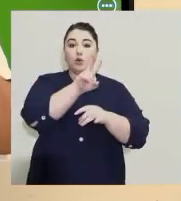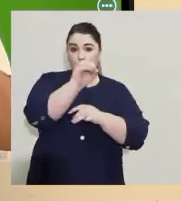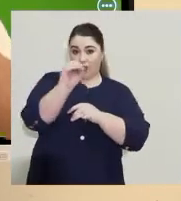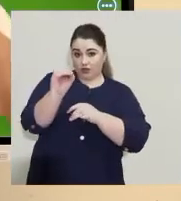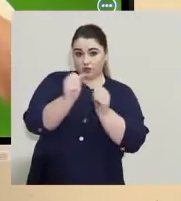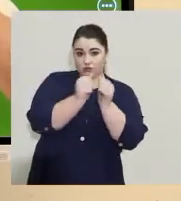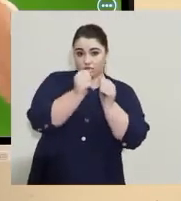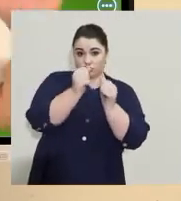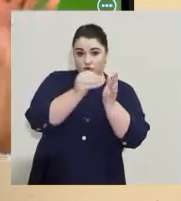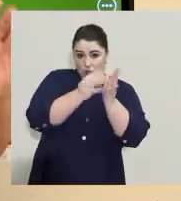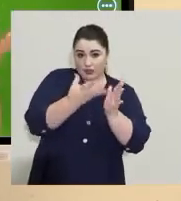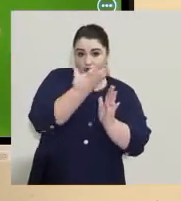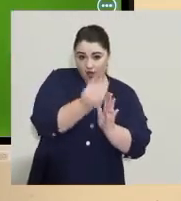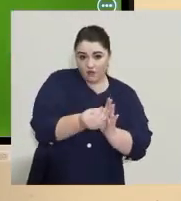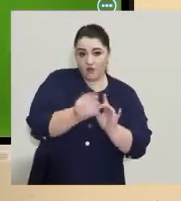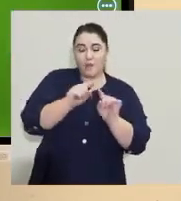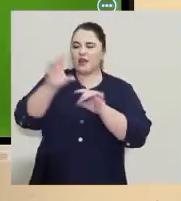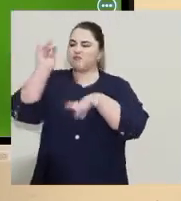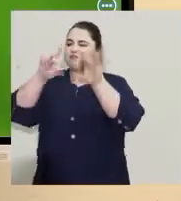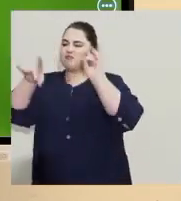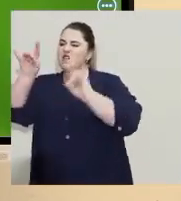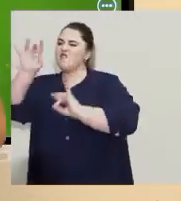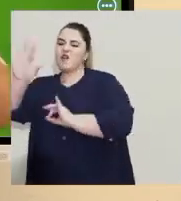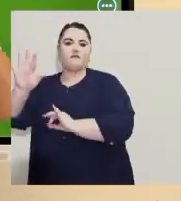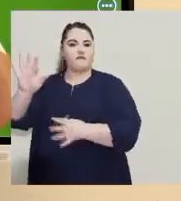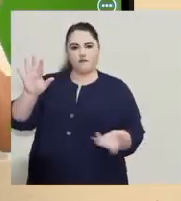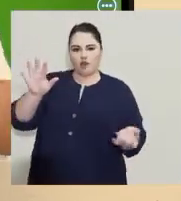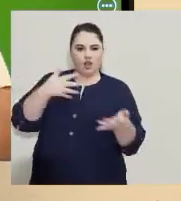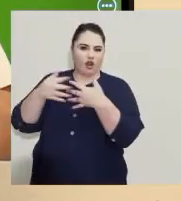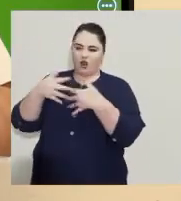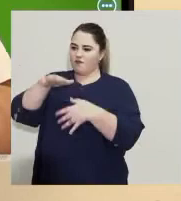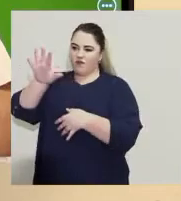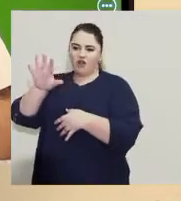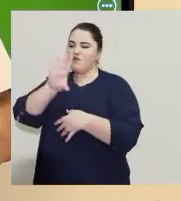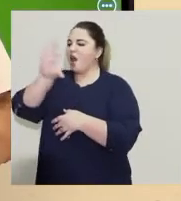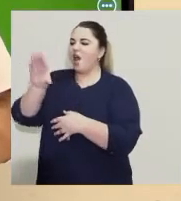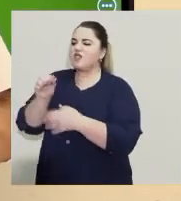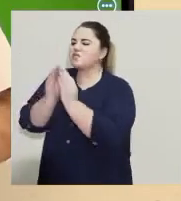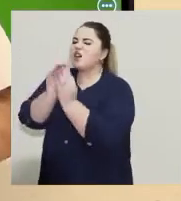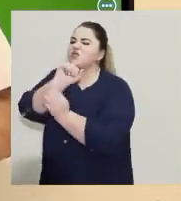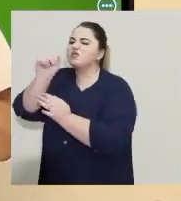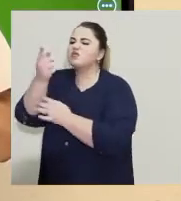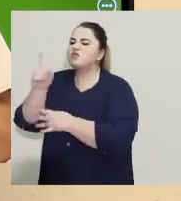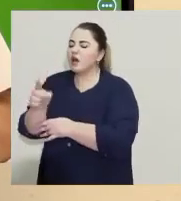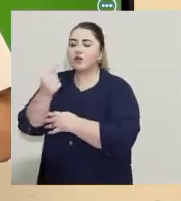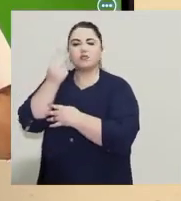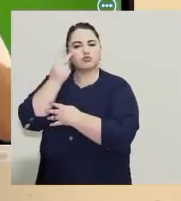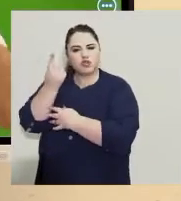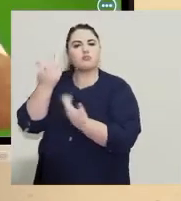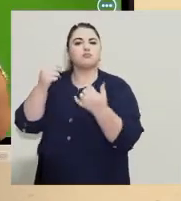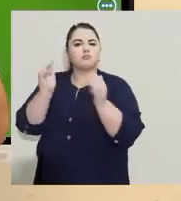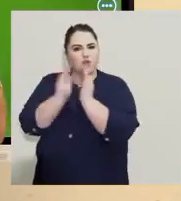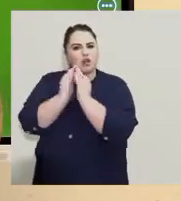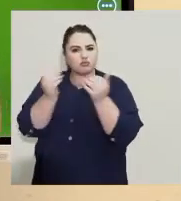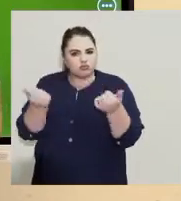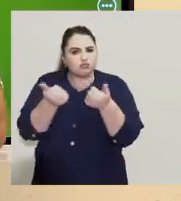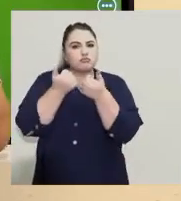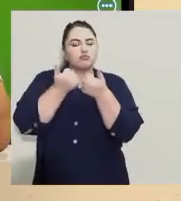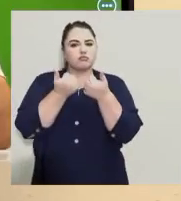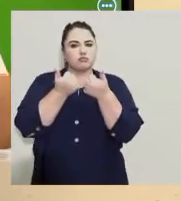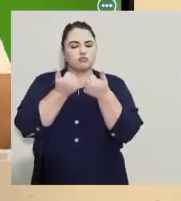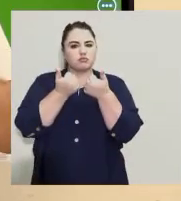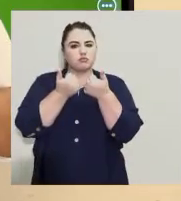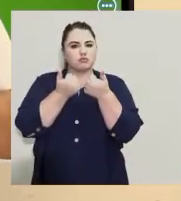hold of, there's 200 grade 10s, and you get hold of 5 of them, and you ask for their reports, and you see they've done